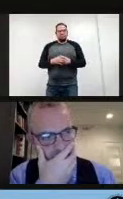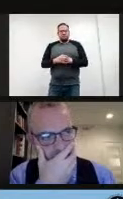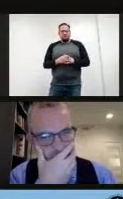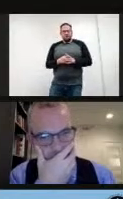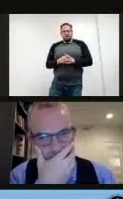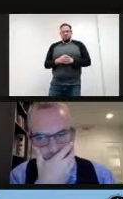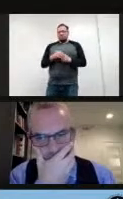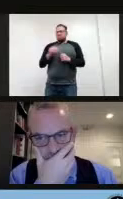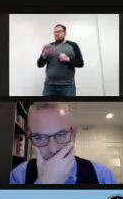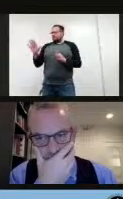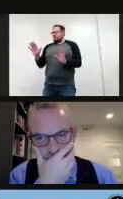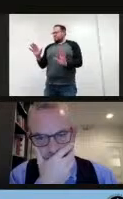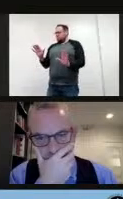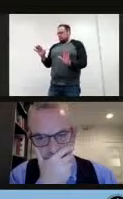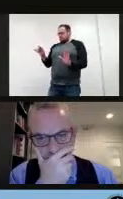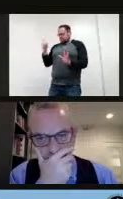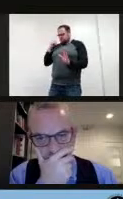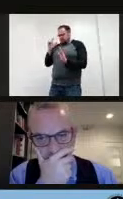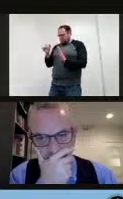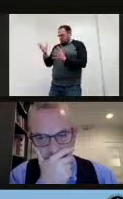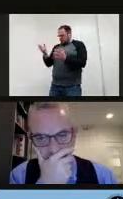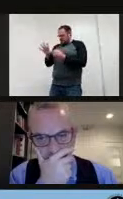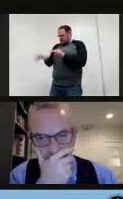So do you think you want to add anything?